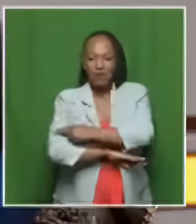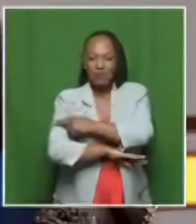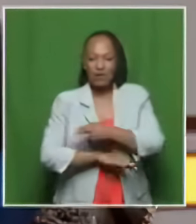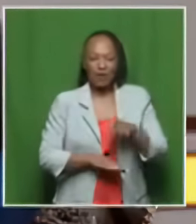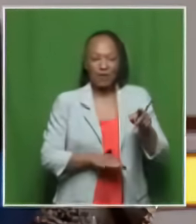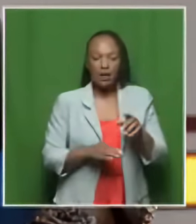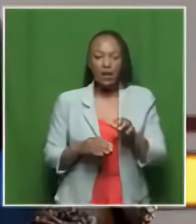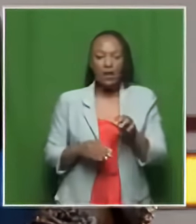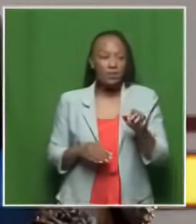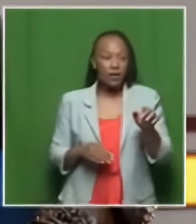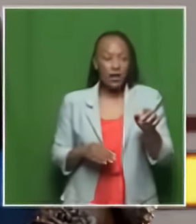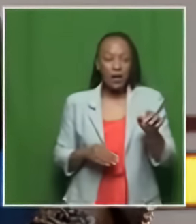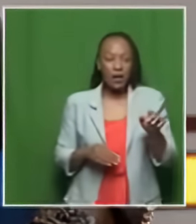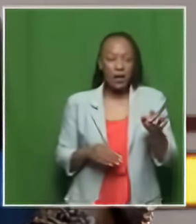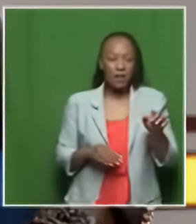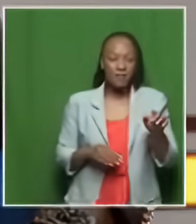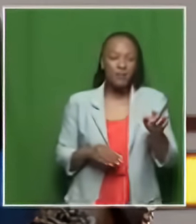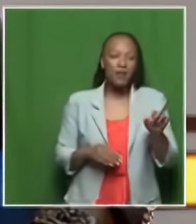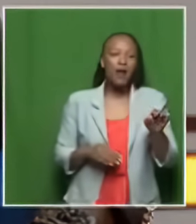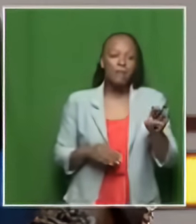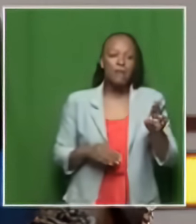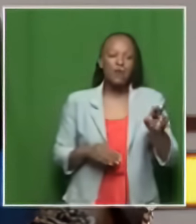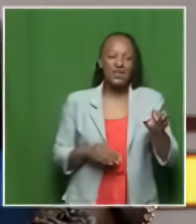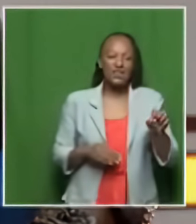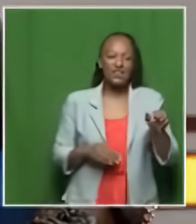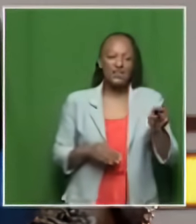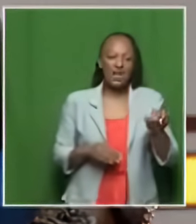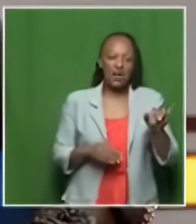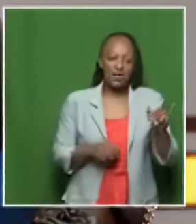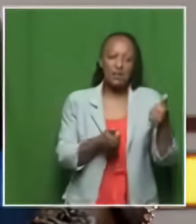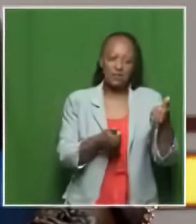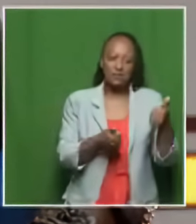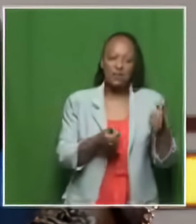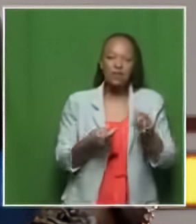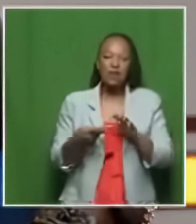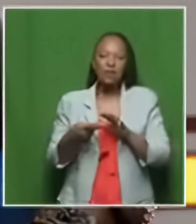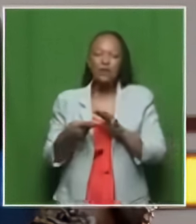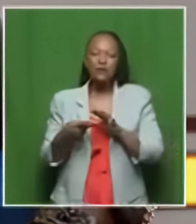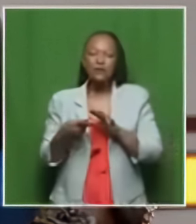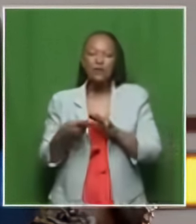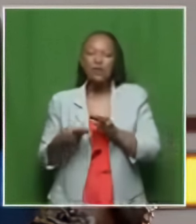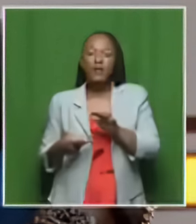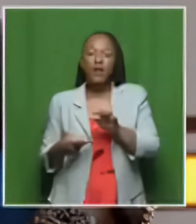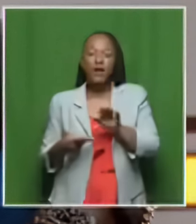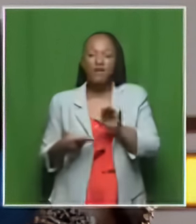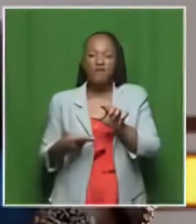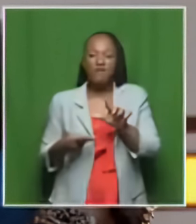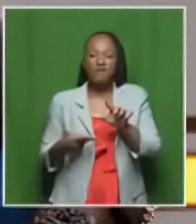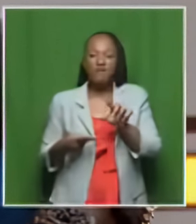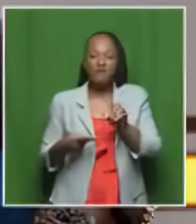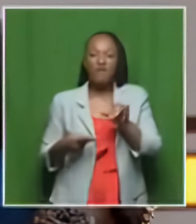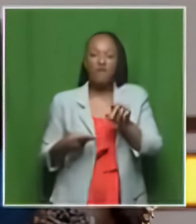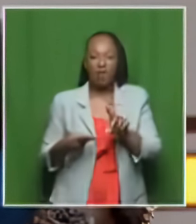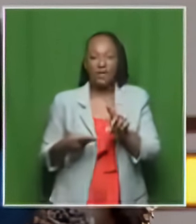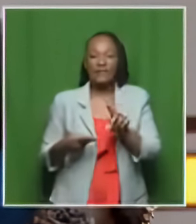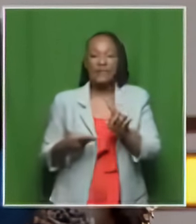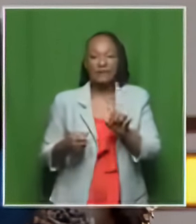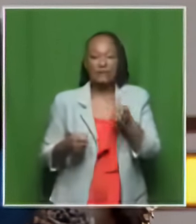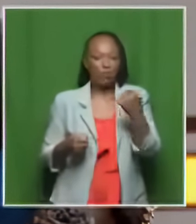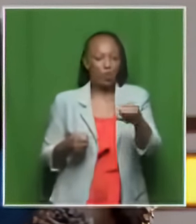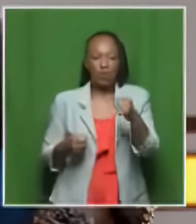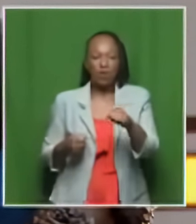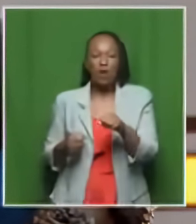No. Mbuyiseni never took a T-shirt of another political party. So the constitution of the EFF is clear. Once